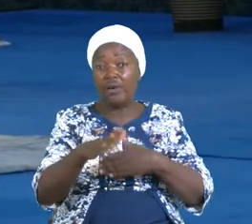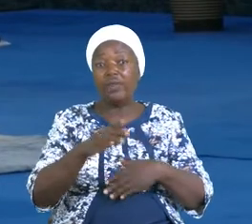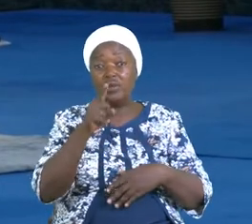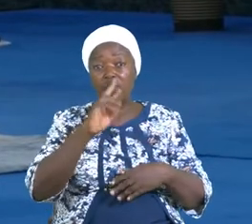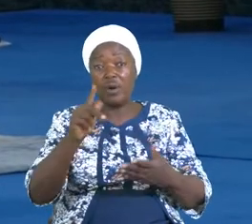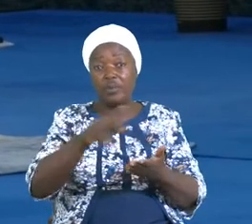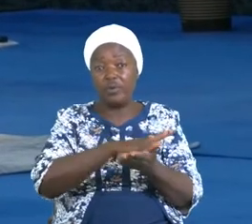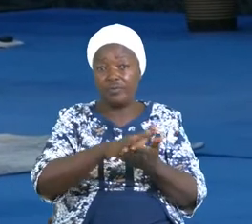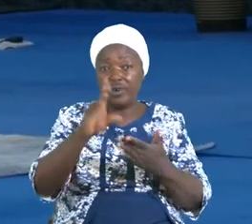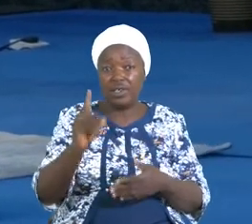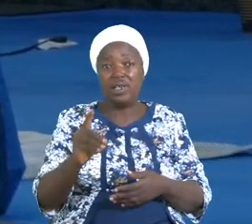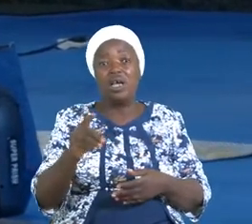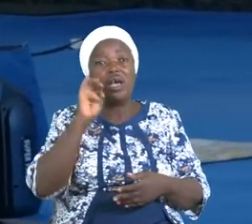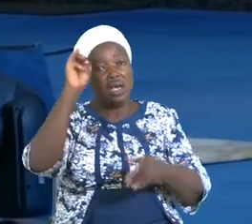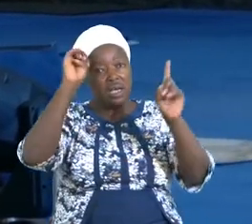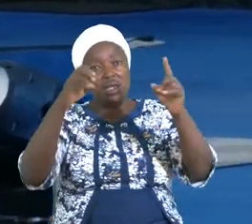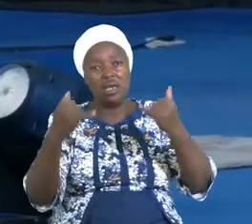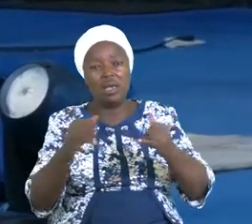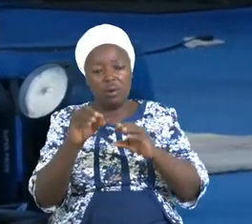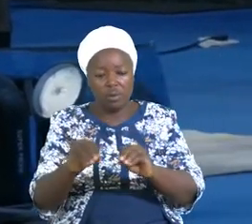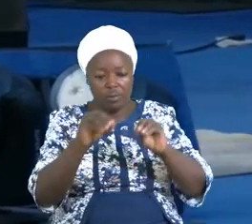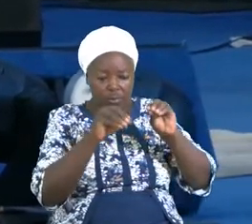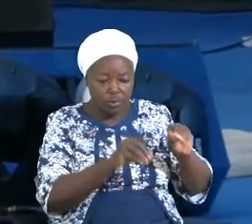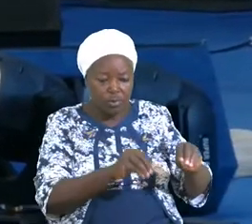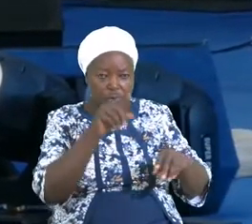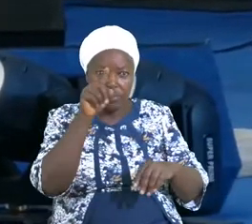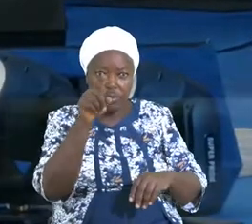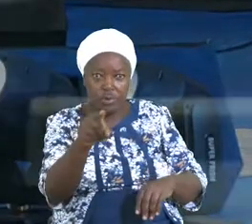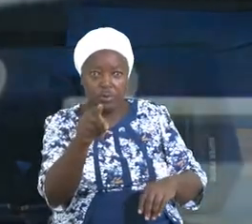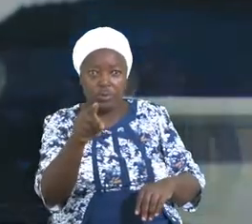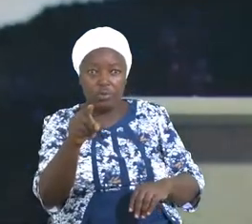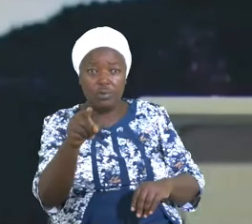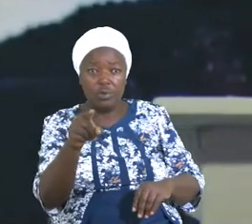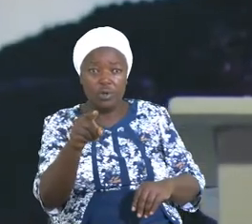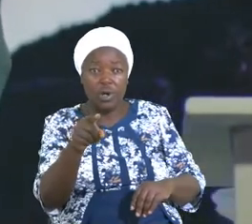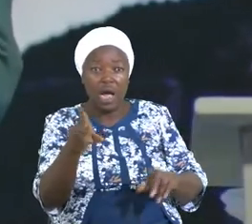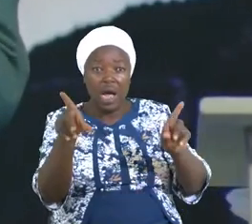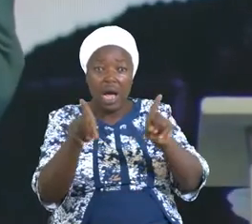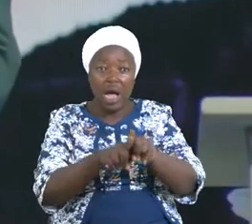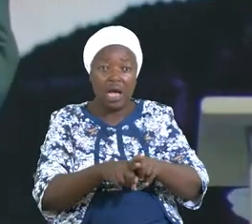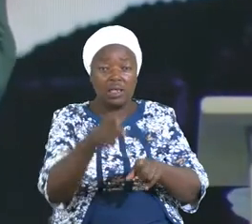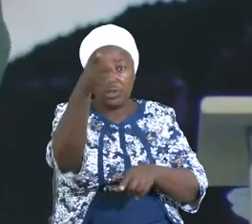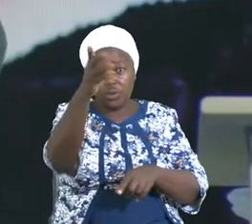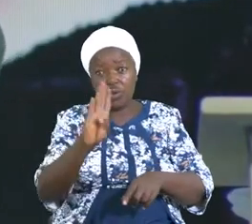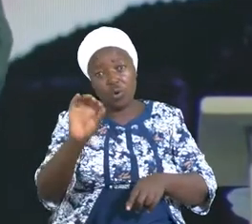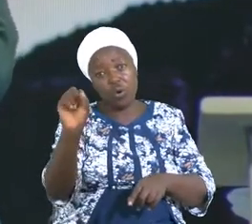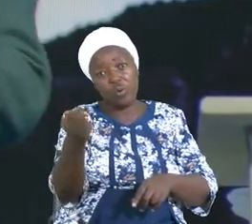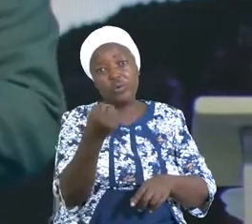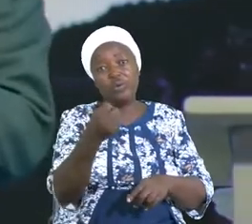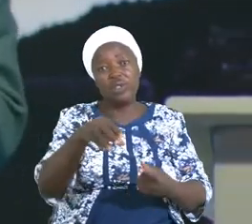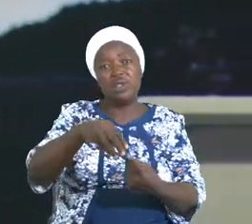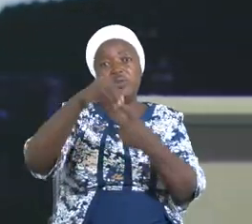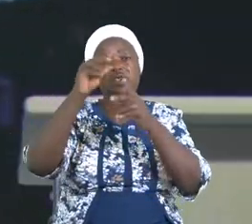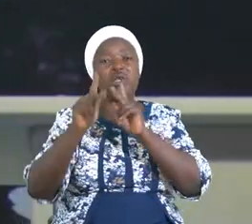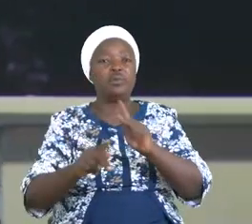purified, he now positions you as God's peculiar people. We're